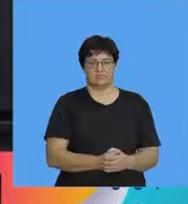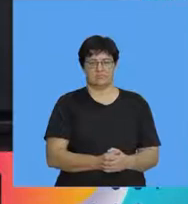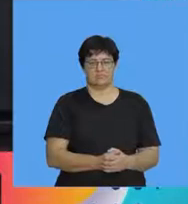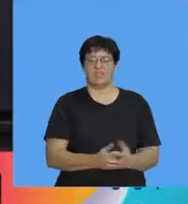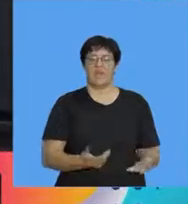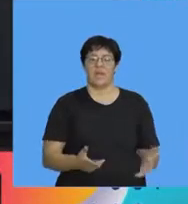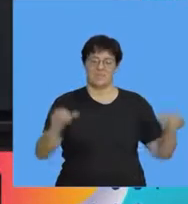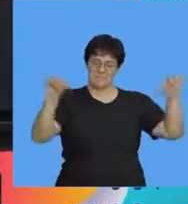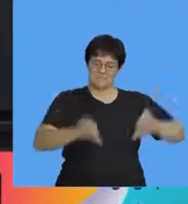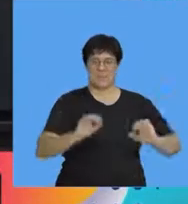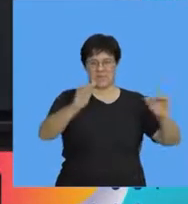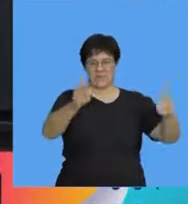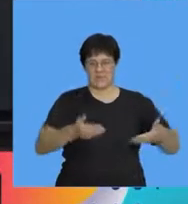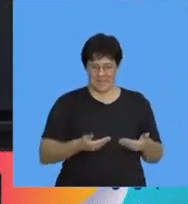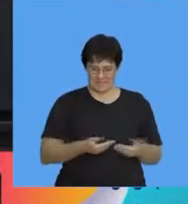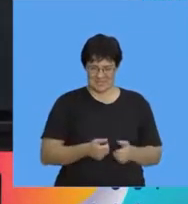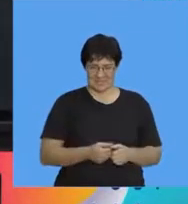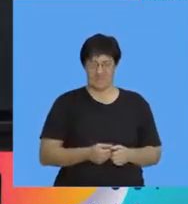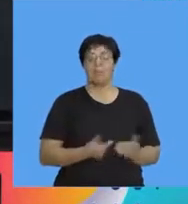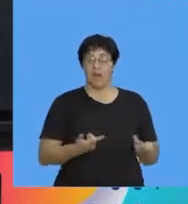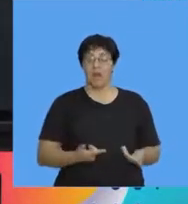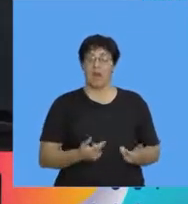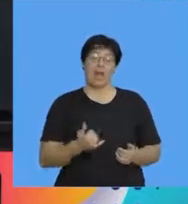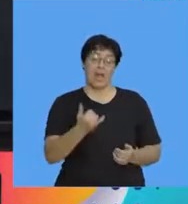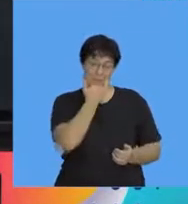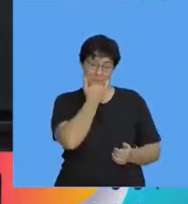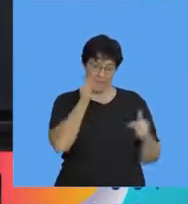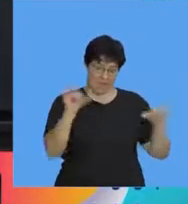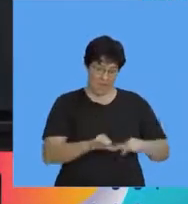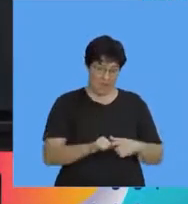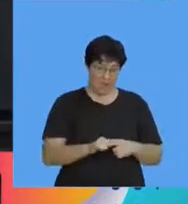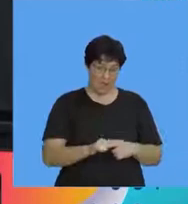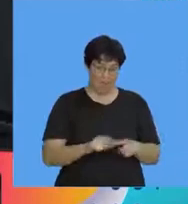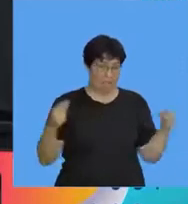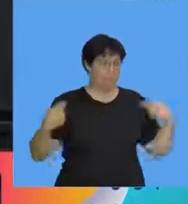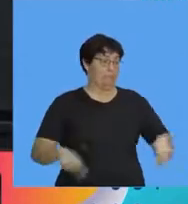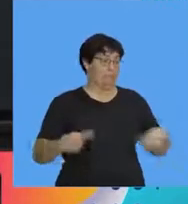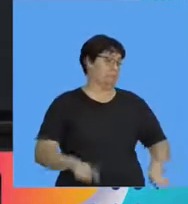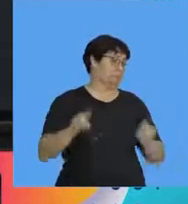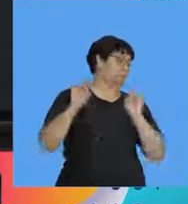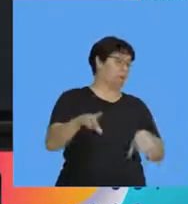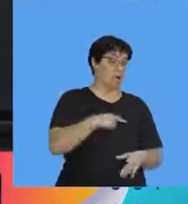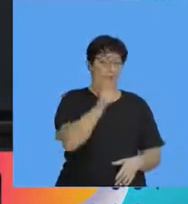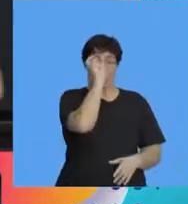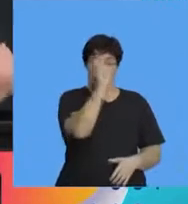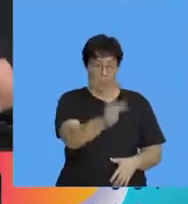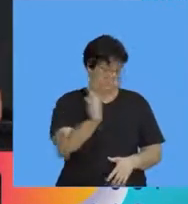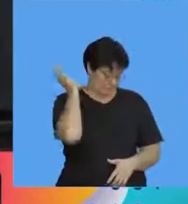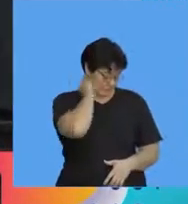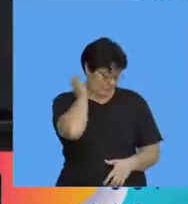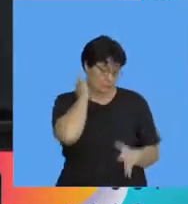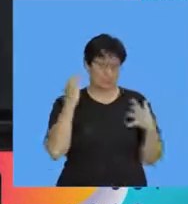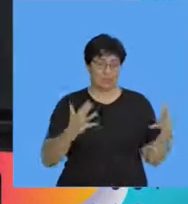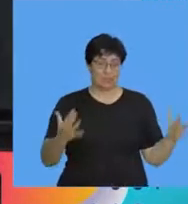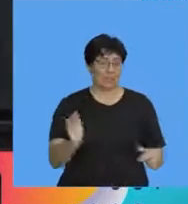welcome back life sciences I'm glad you're back I hope you didn't get too scared about all those terminology remember